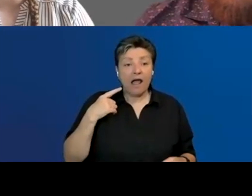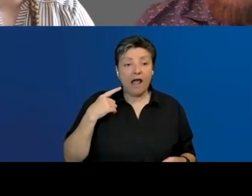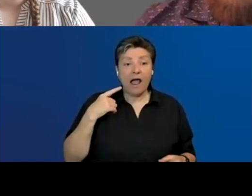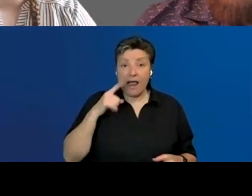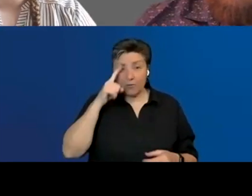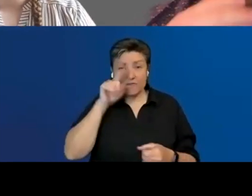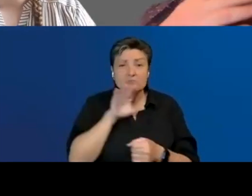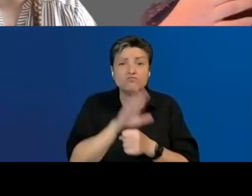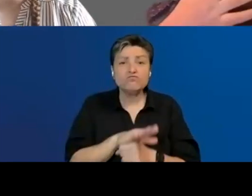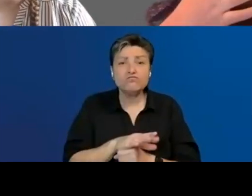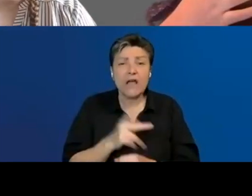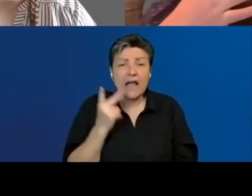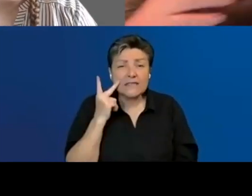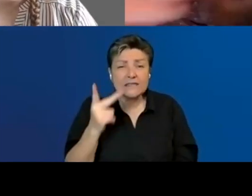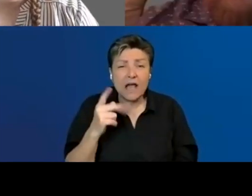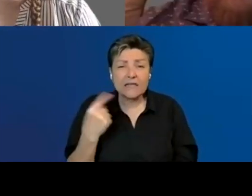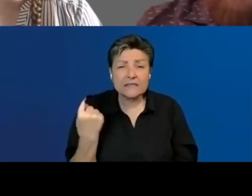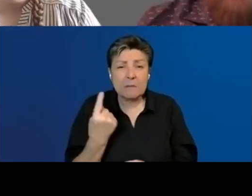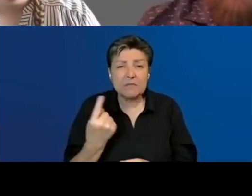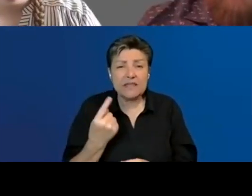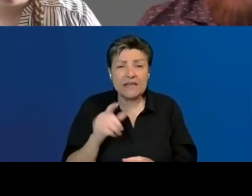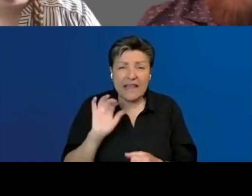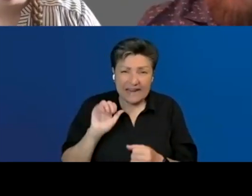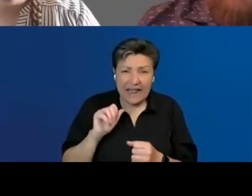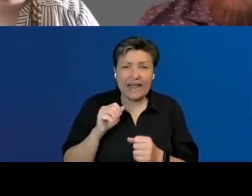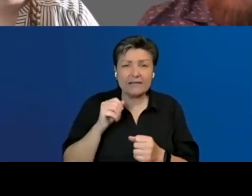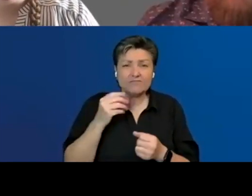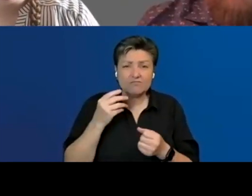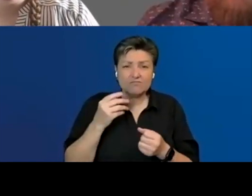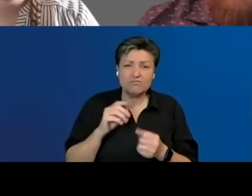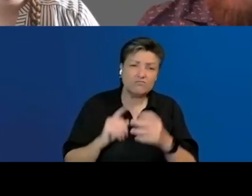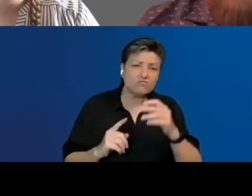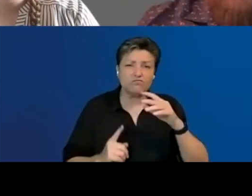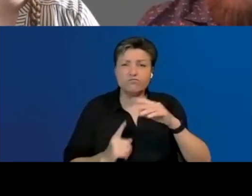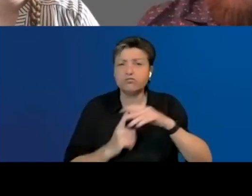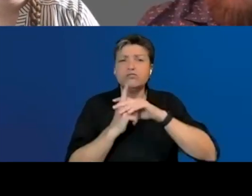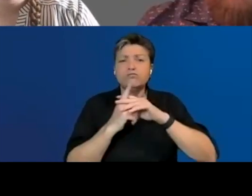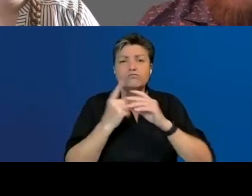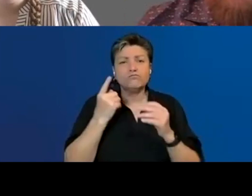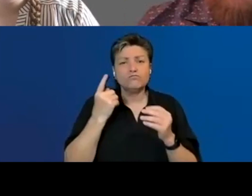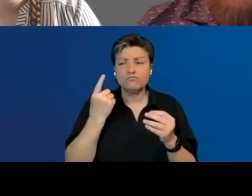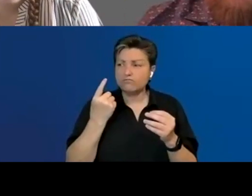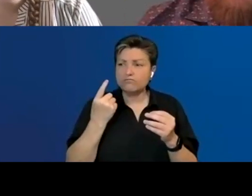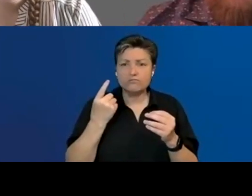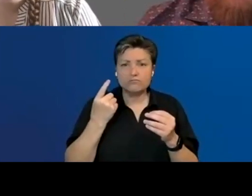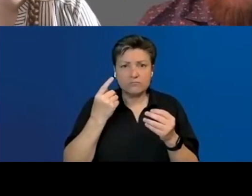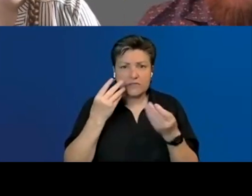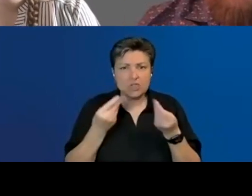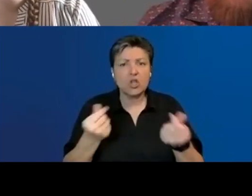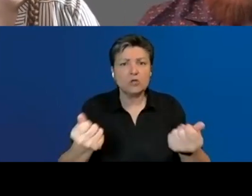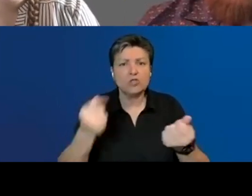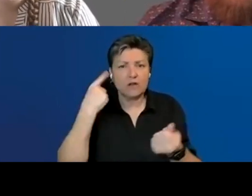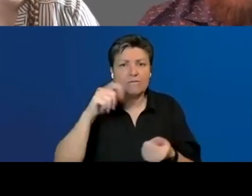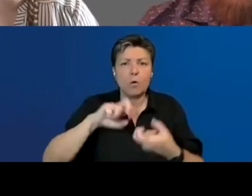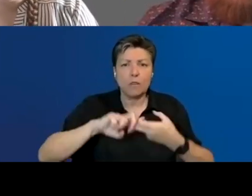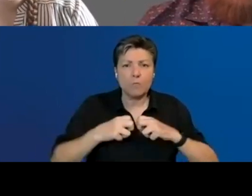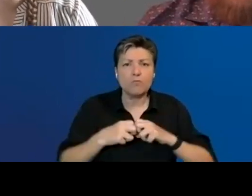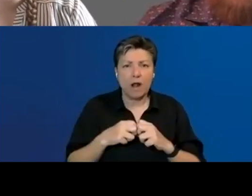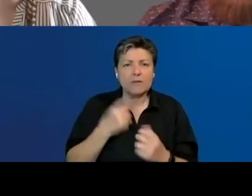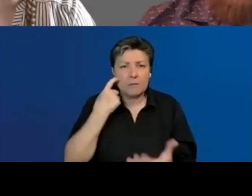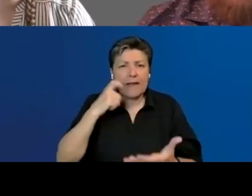with a solution. And that's always very impressive in interviews as well. So yeah, like Noah said,